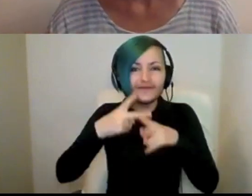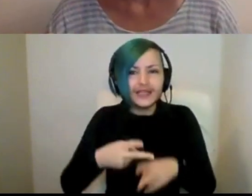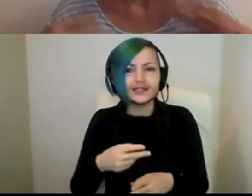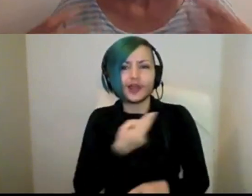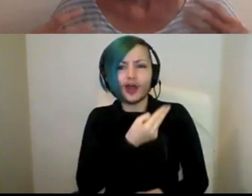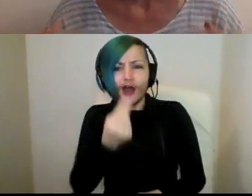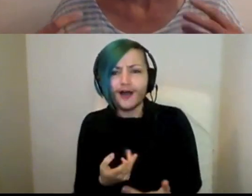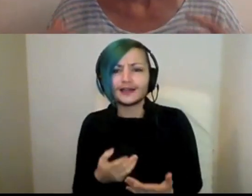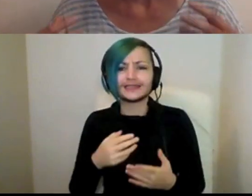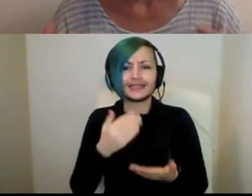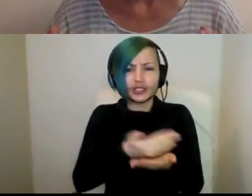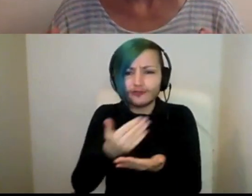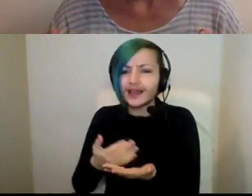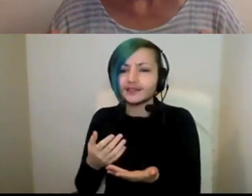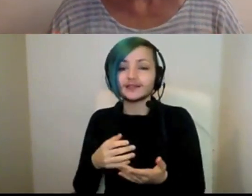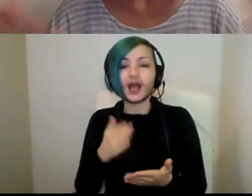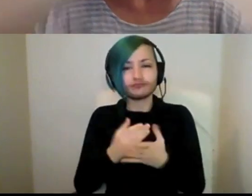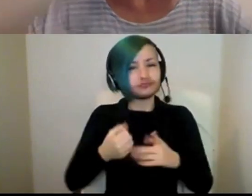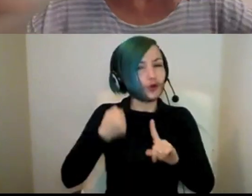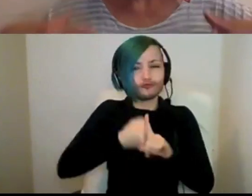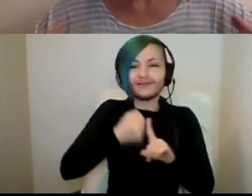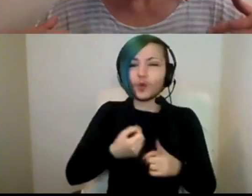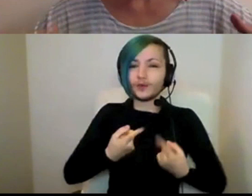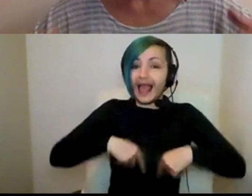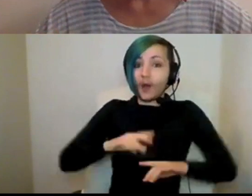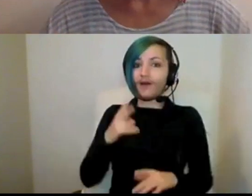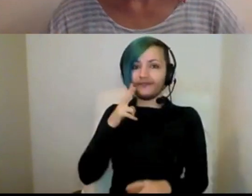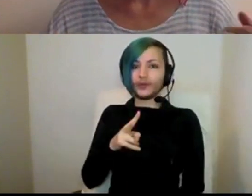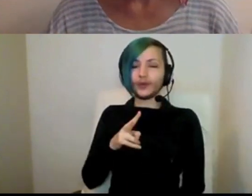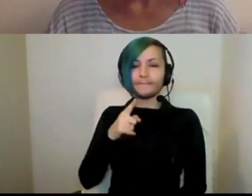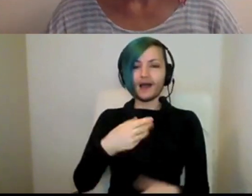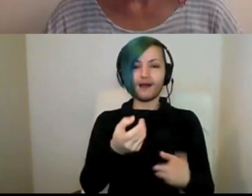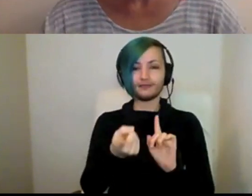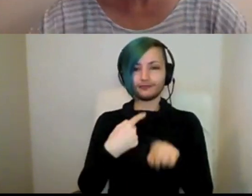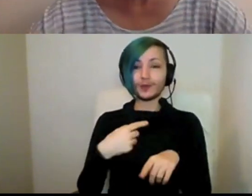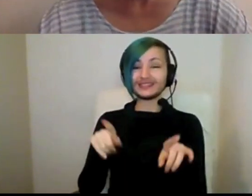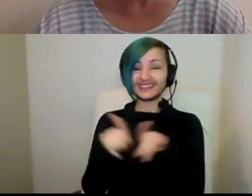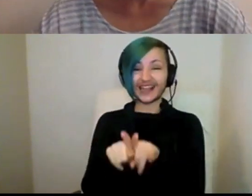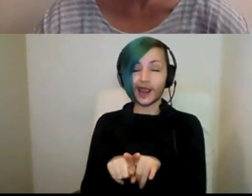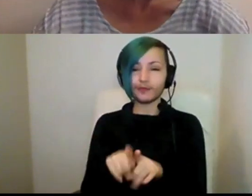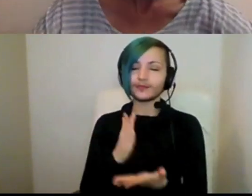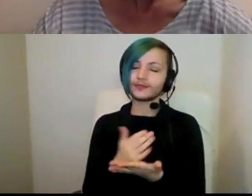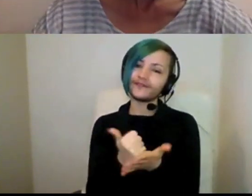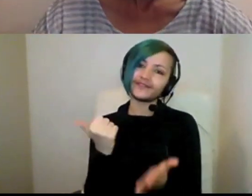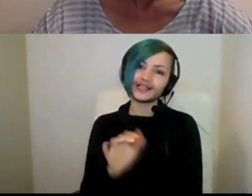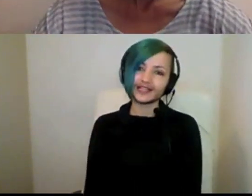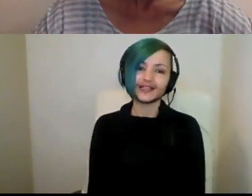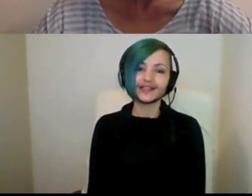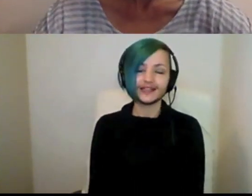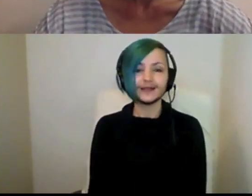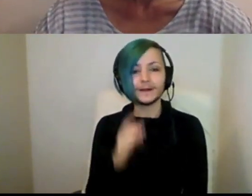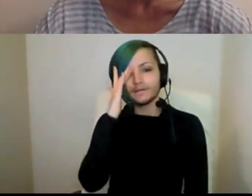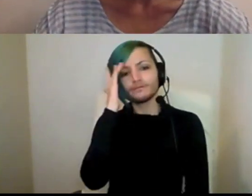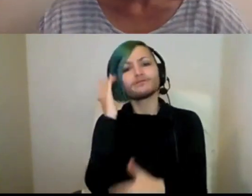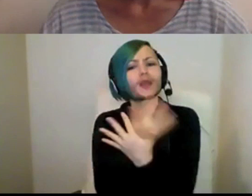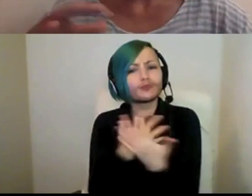reinforced everything that we already knew, but hearing it back was just absolutely brilliant. And kind of so many